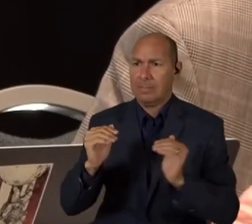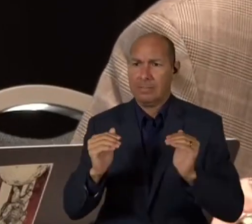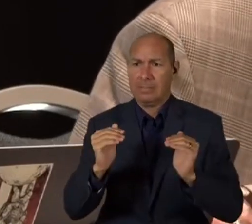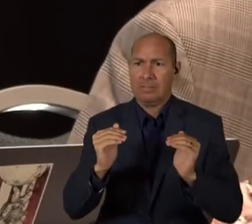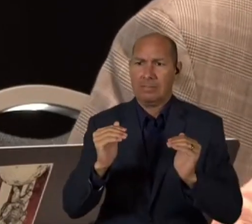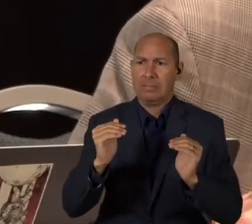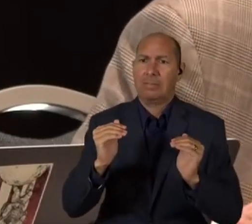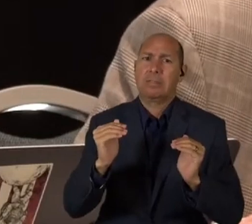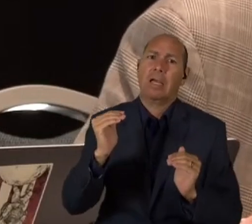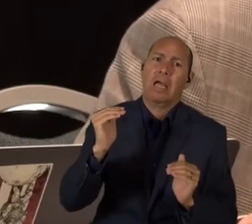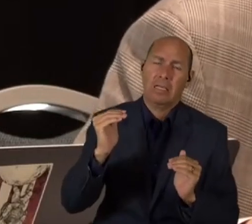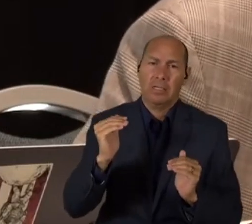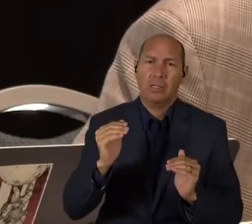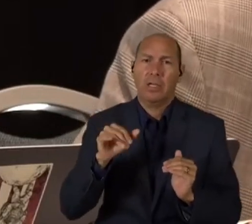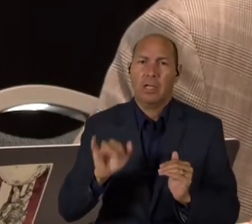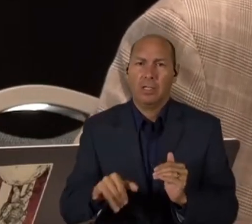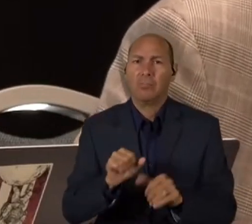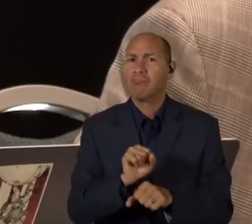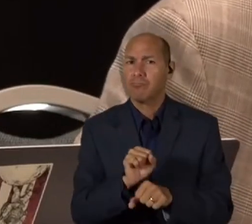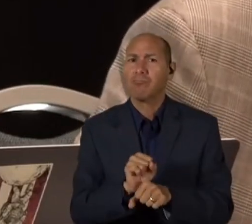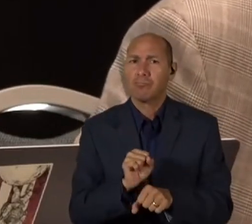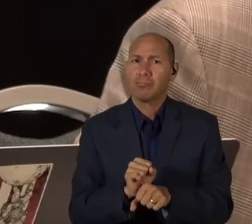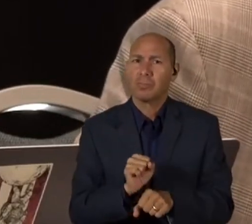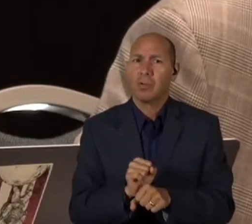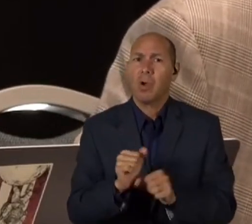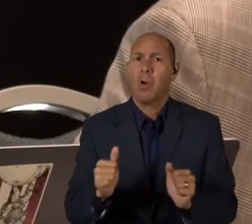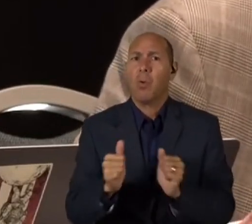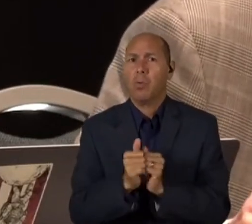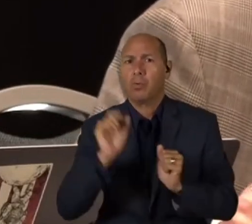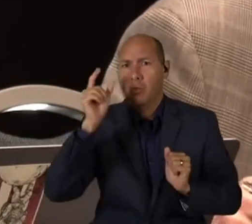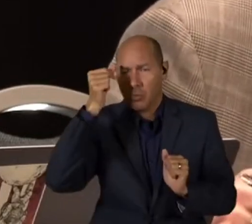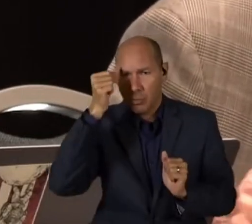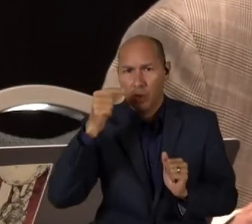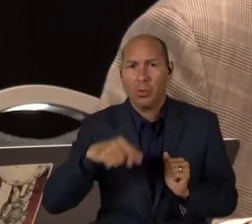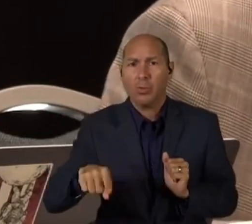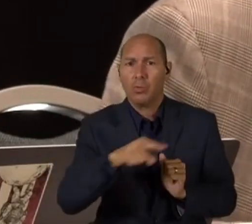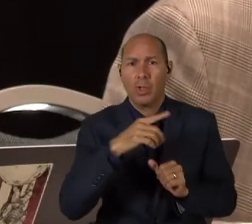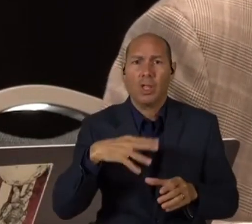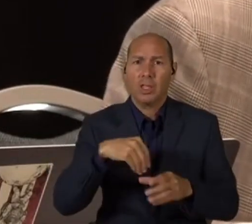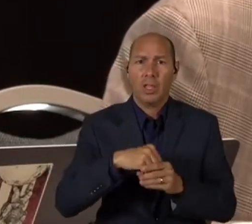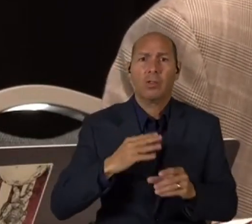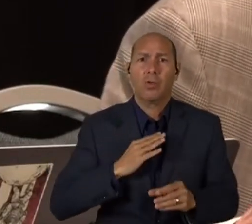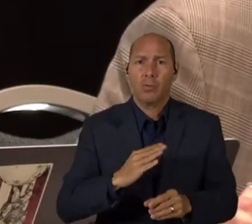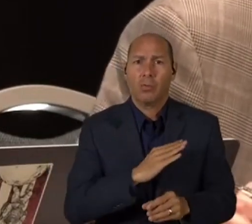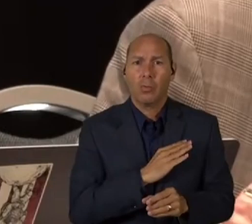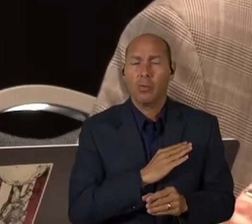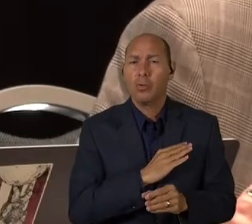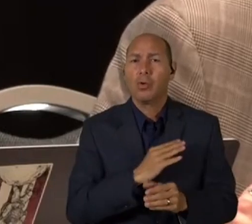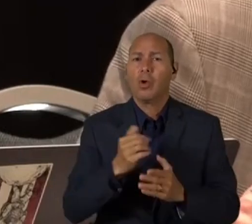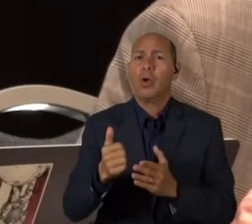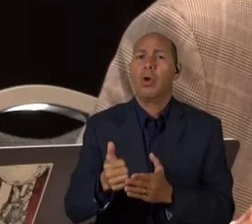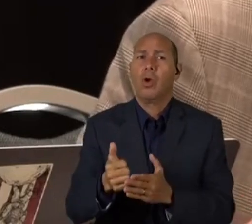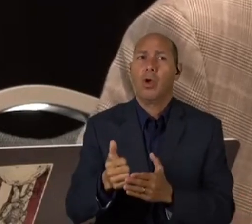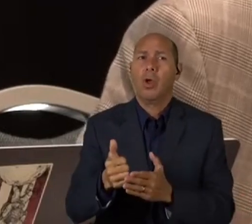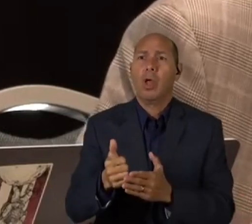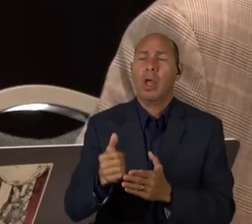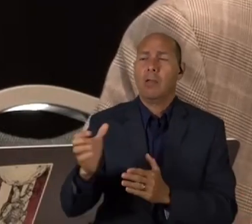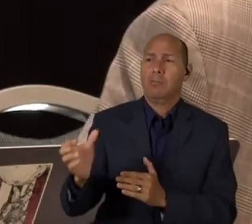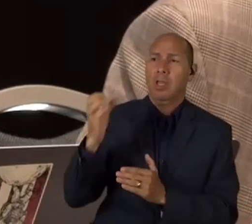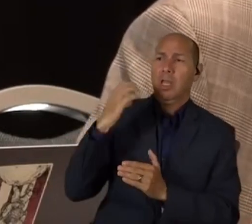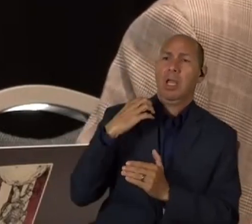signature achievements working with the government. You, the members of the Oversight Board, gave me a clear mandate.